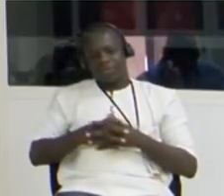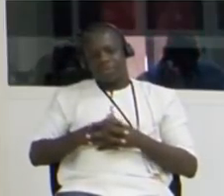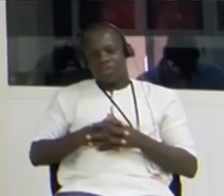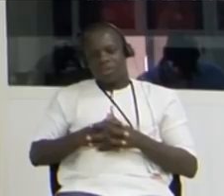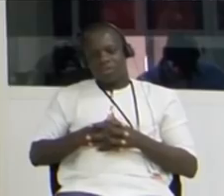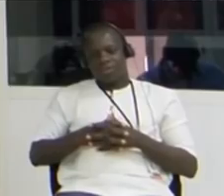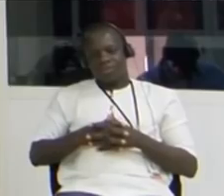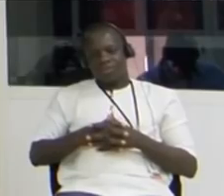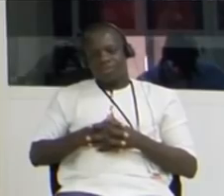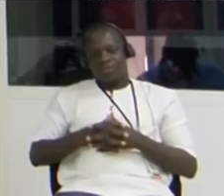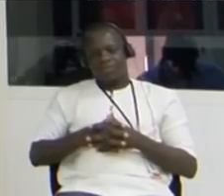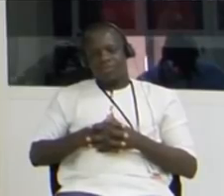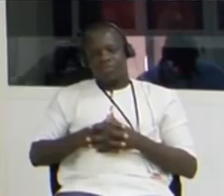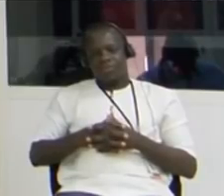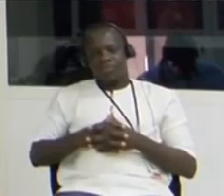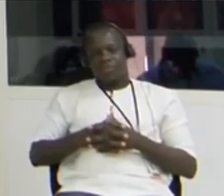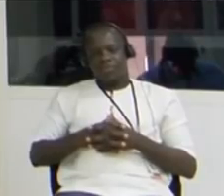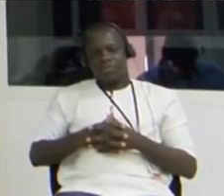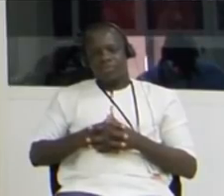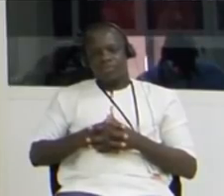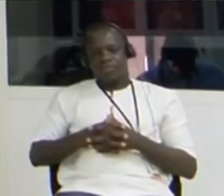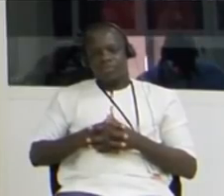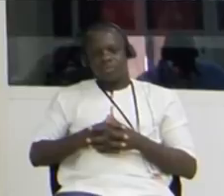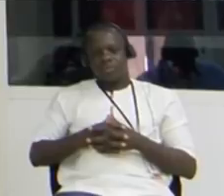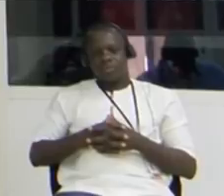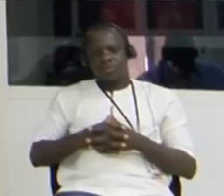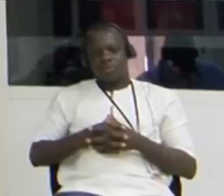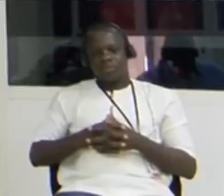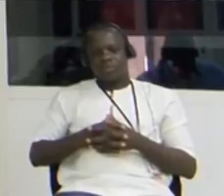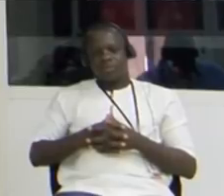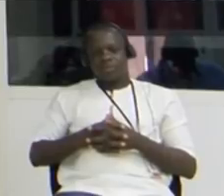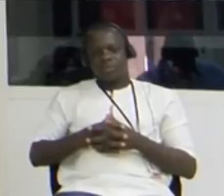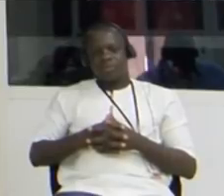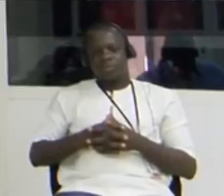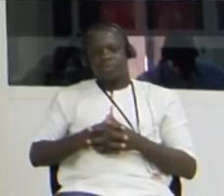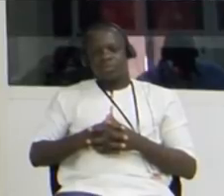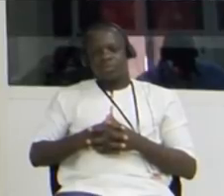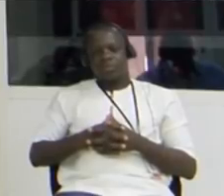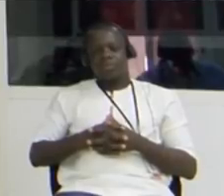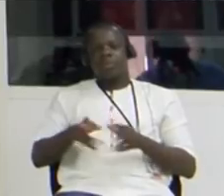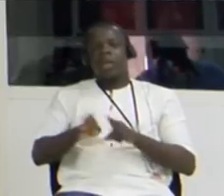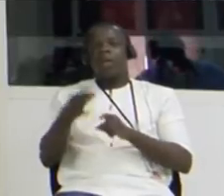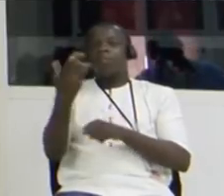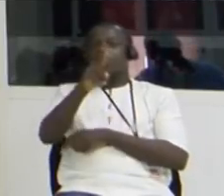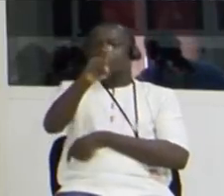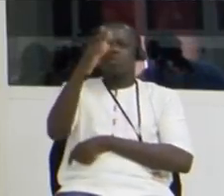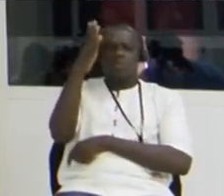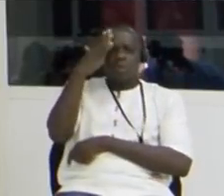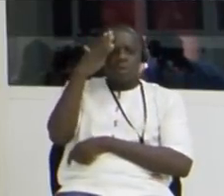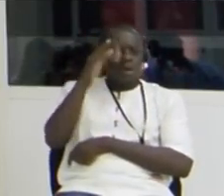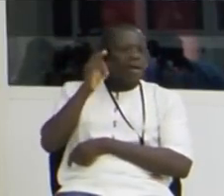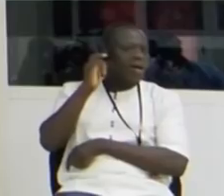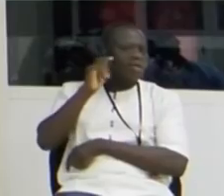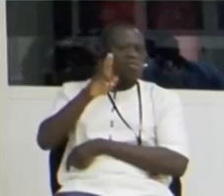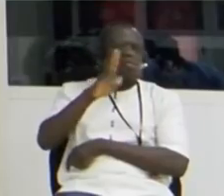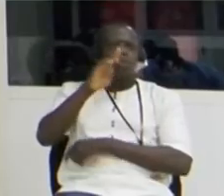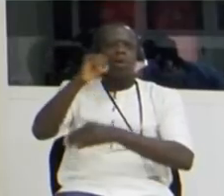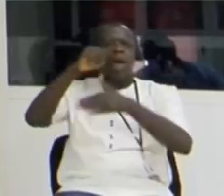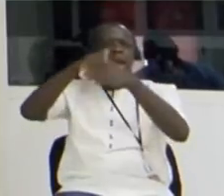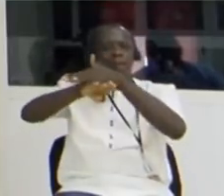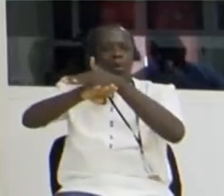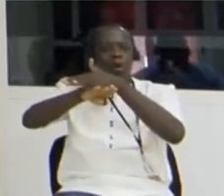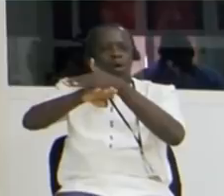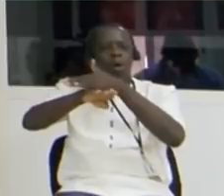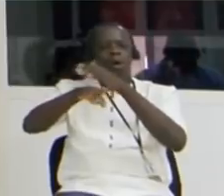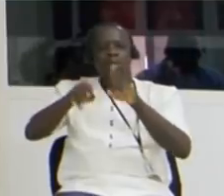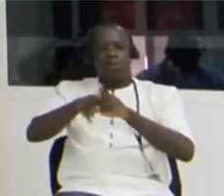Do you know of any of the pageant girls who were subsequently employed as protocol officers? Yes, I